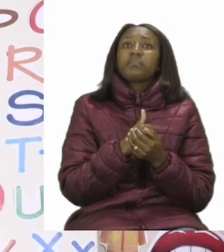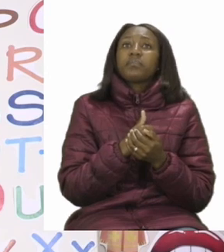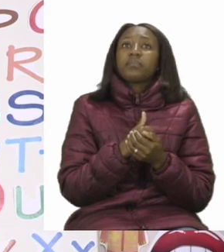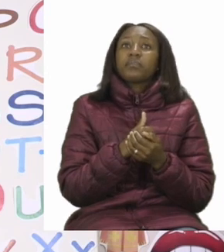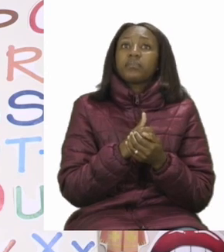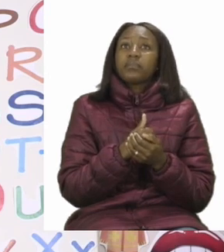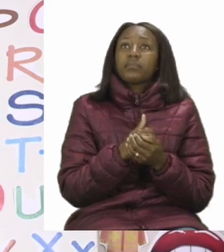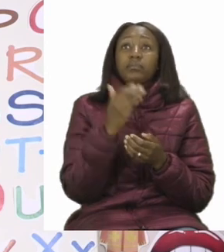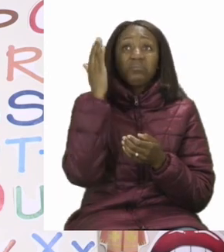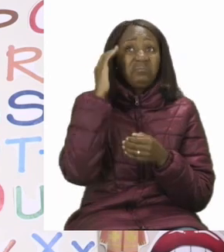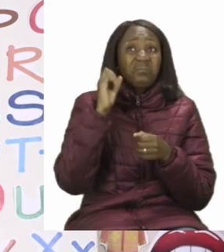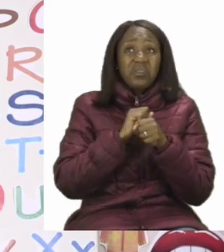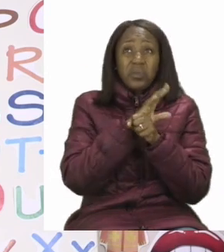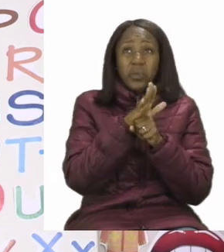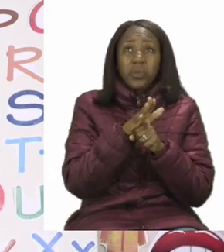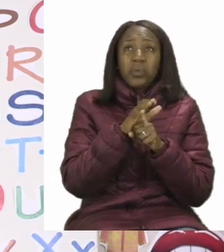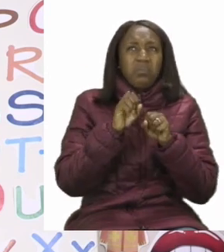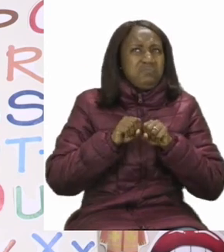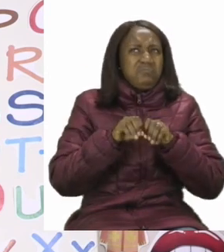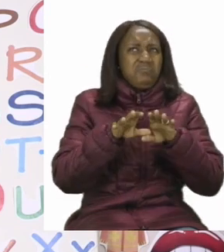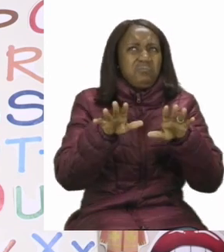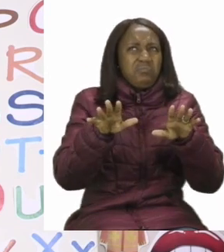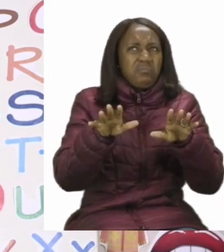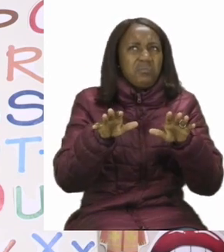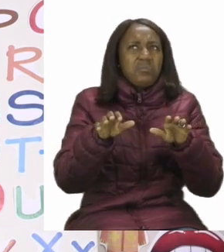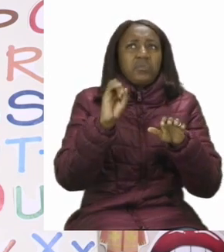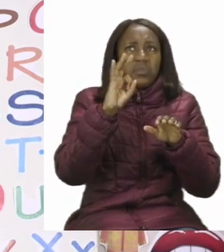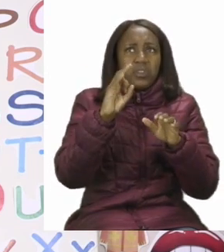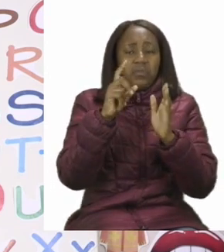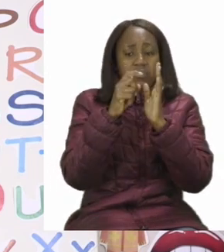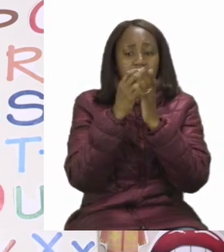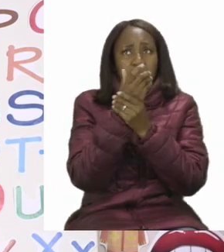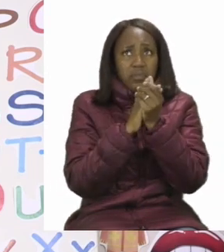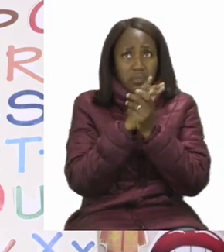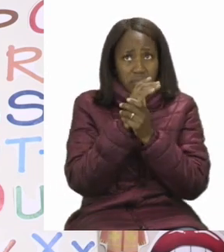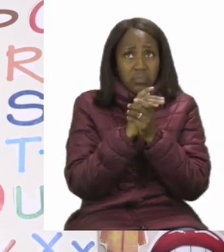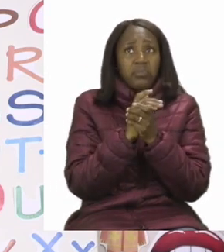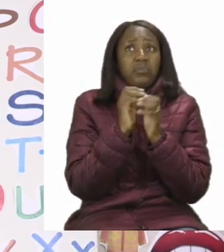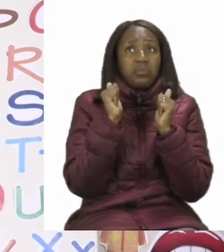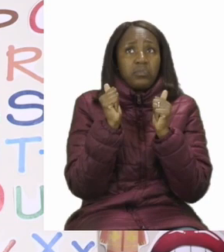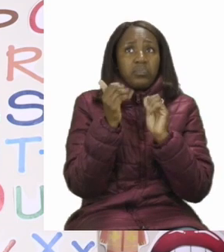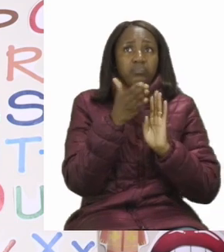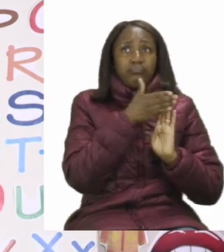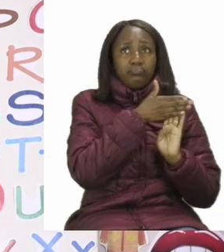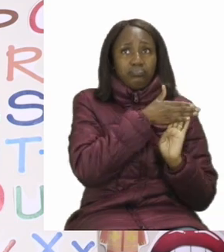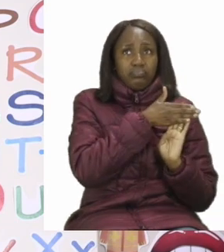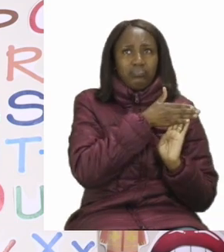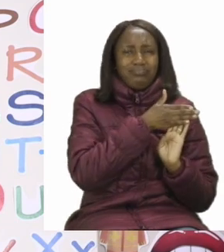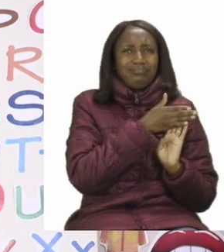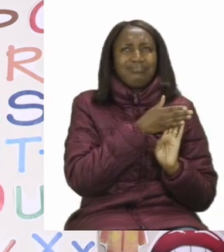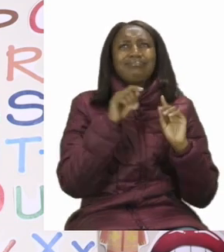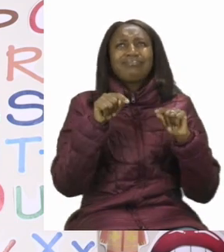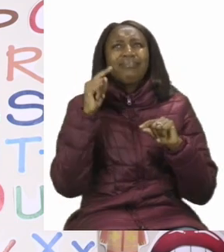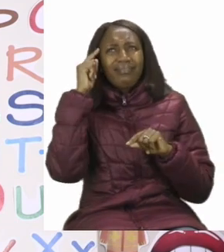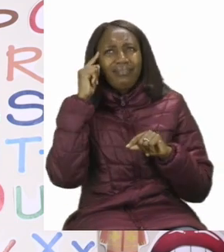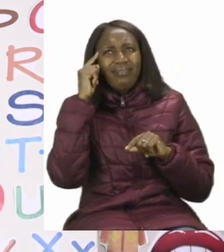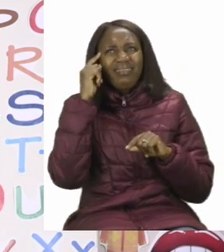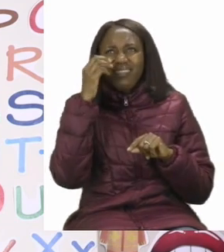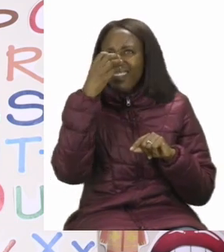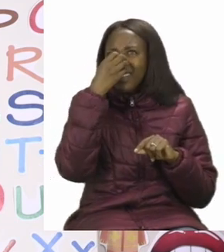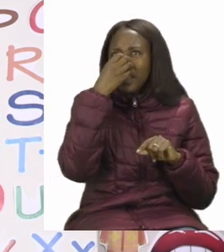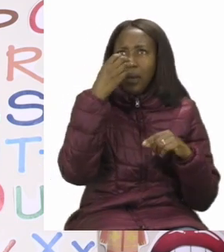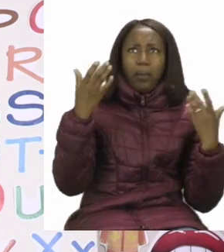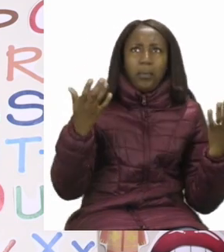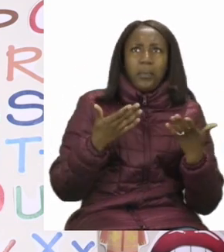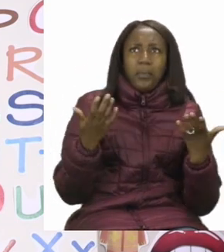especially coronavirus. Make sure your hands are dry before you touch anything else. I wonder though, I'm looking for Zoshi. I haven't seen